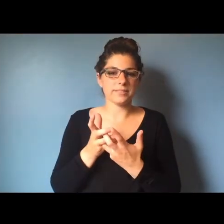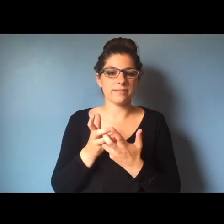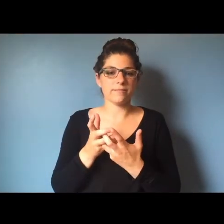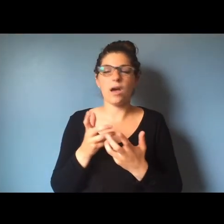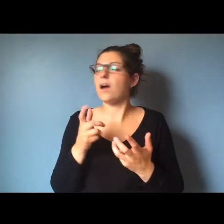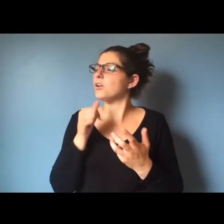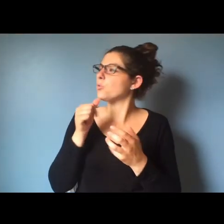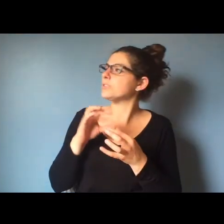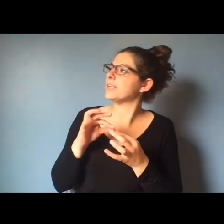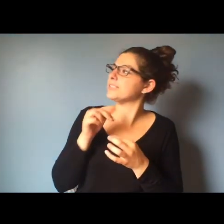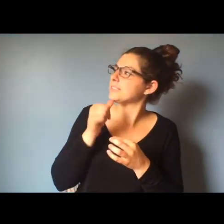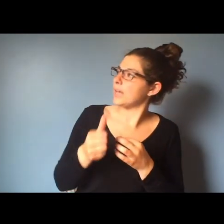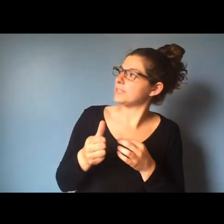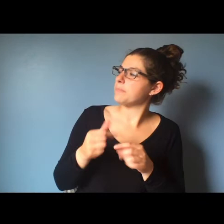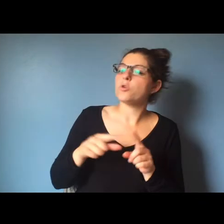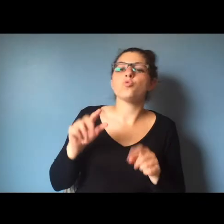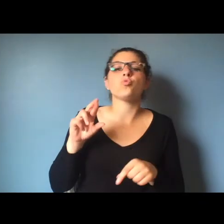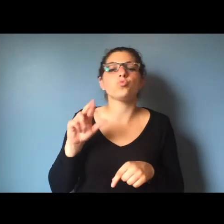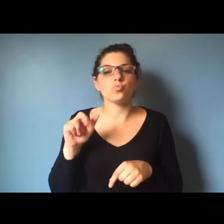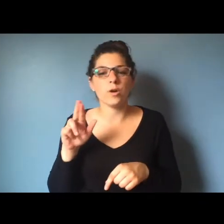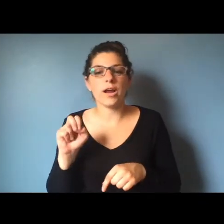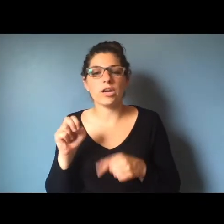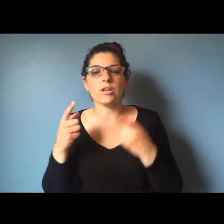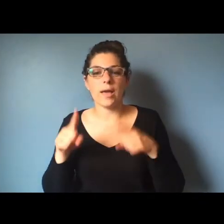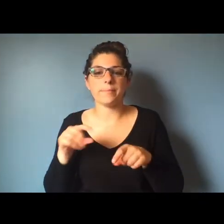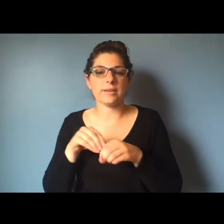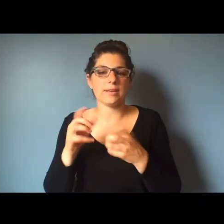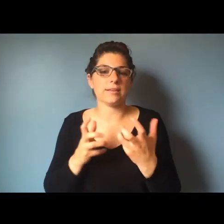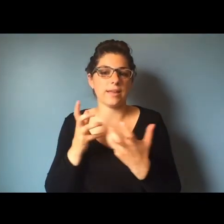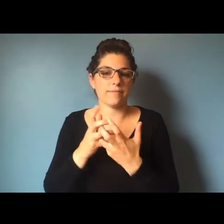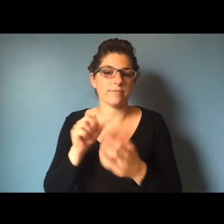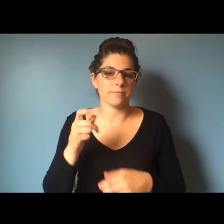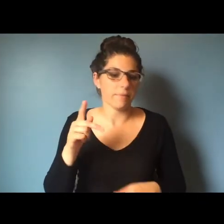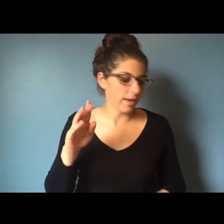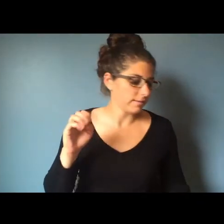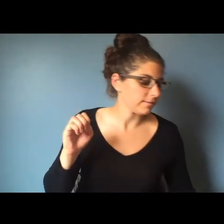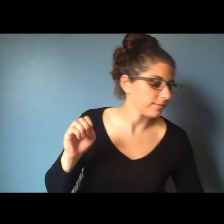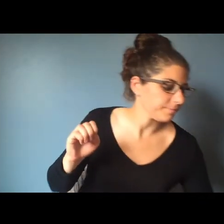don't want to say it doesn't, but it's very rare for it to happen in an adaptive space.